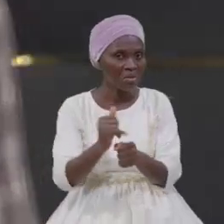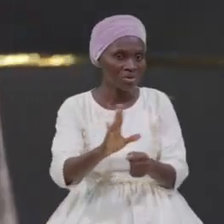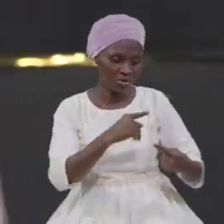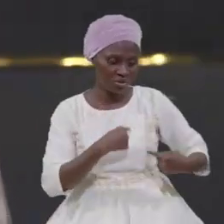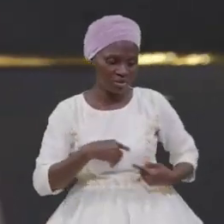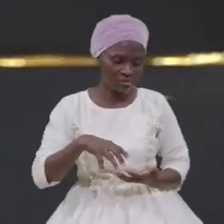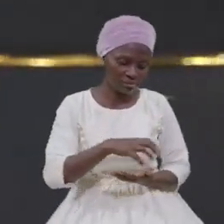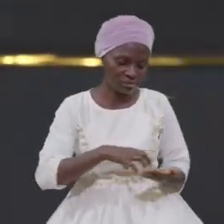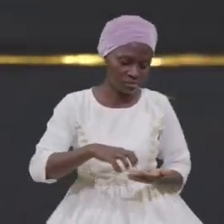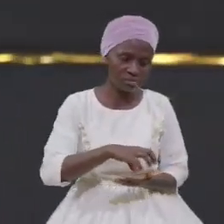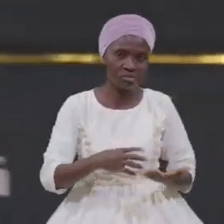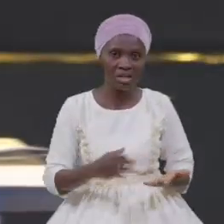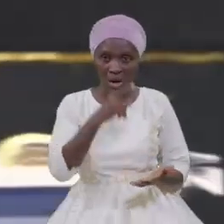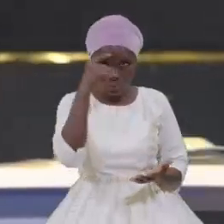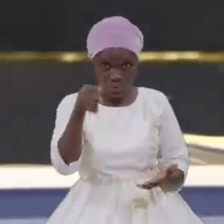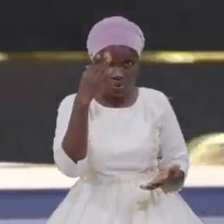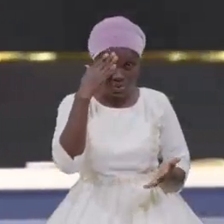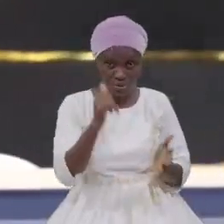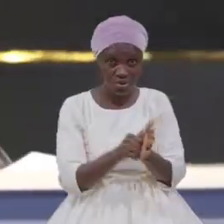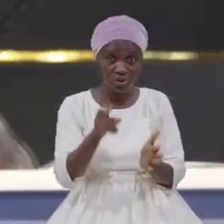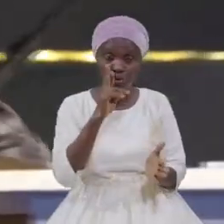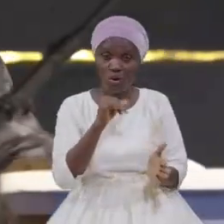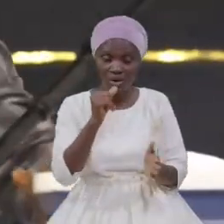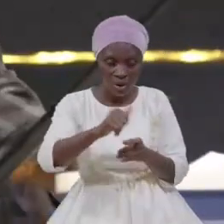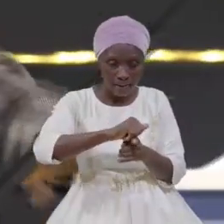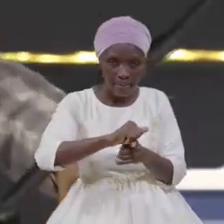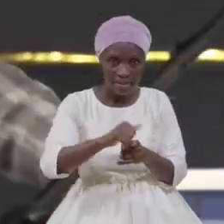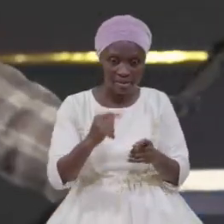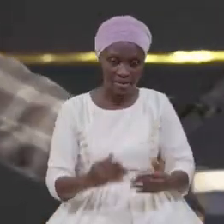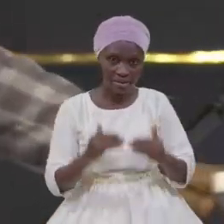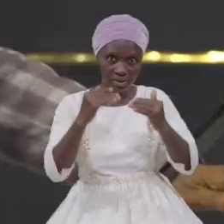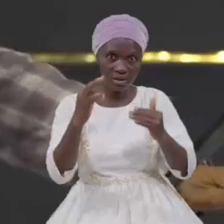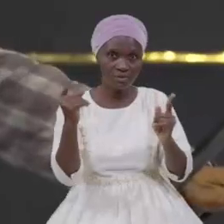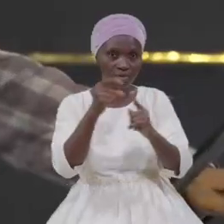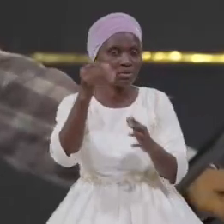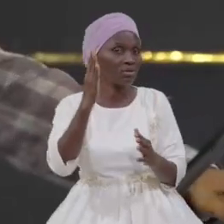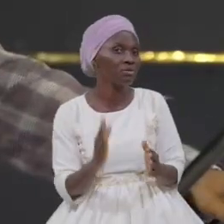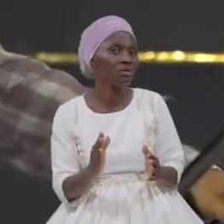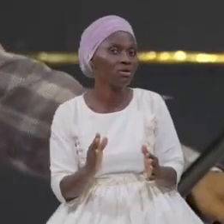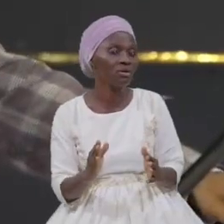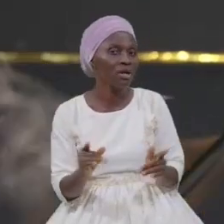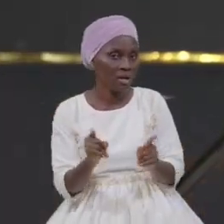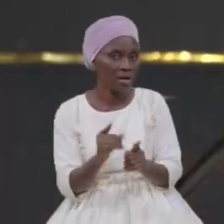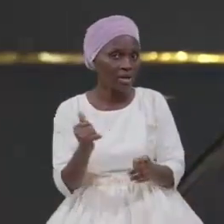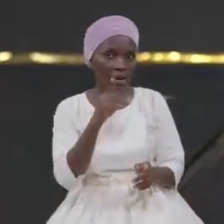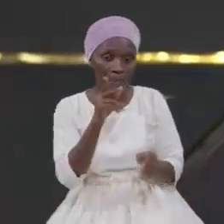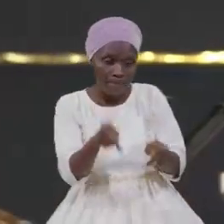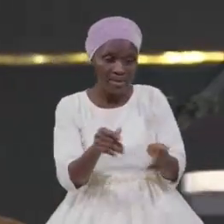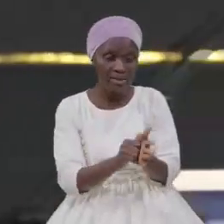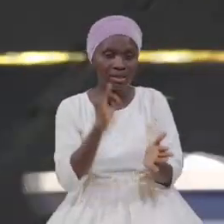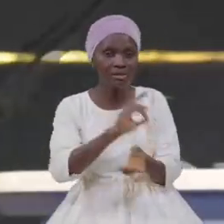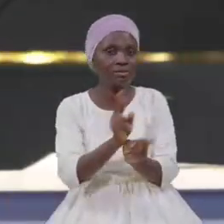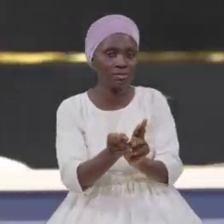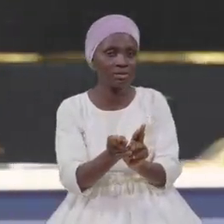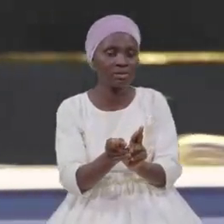are not living by the standard of the word of God like a person who is born again. The fellow that